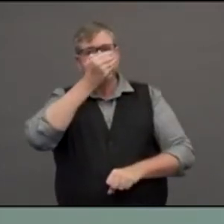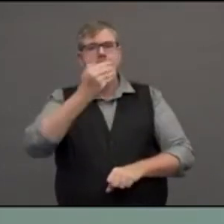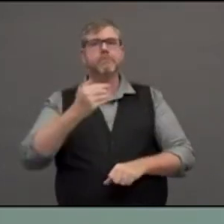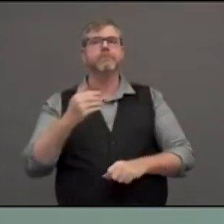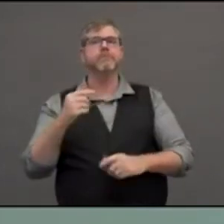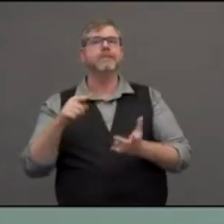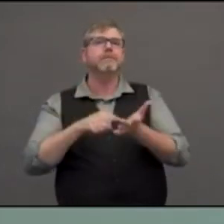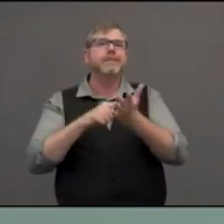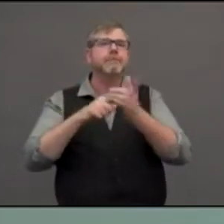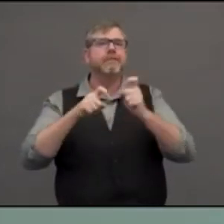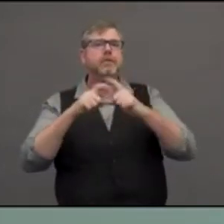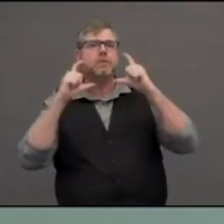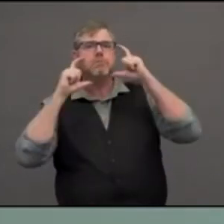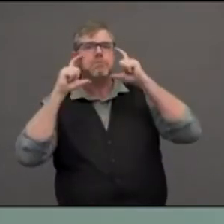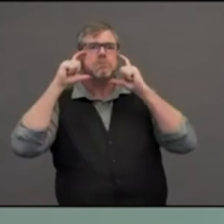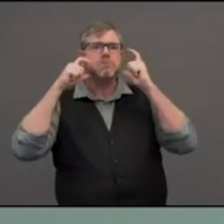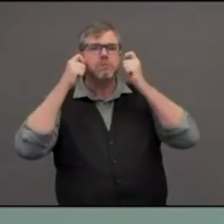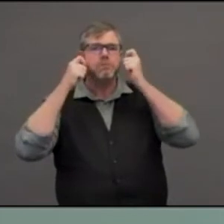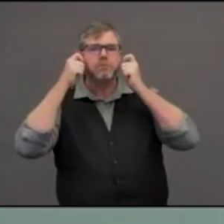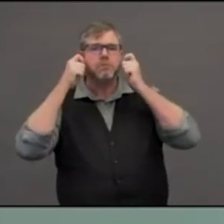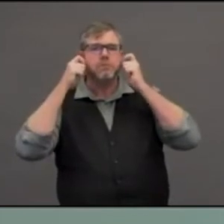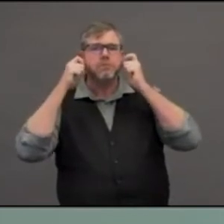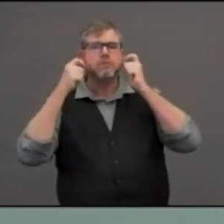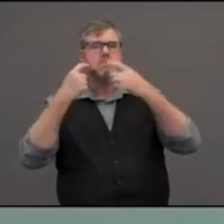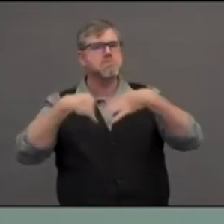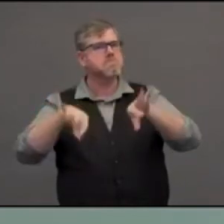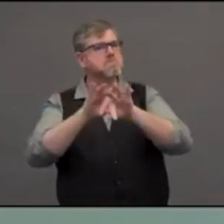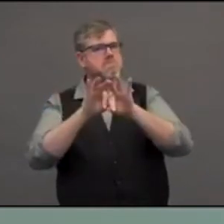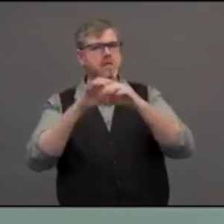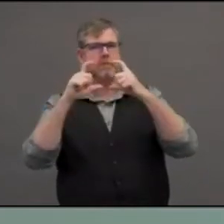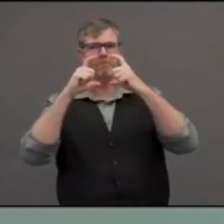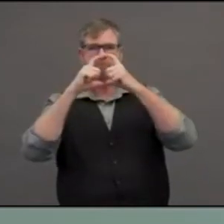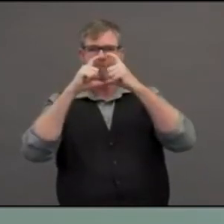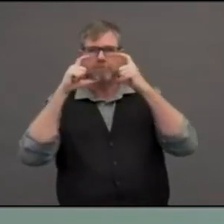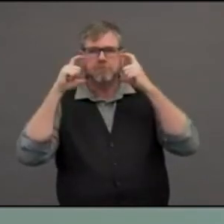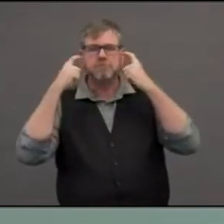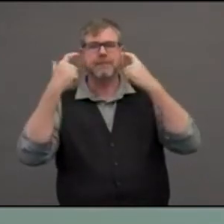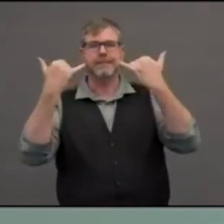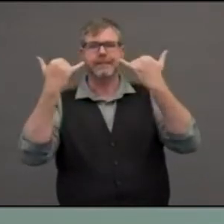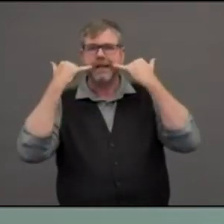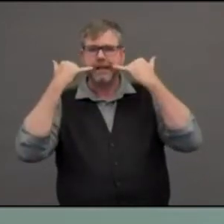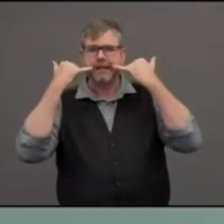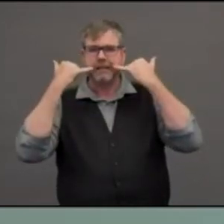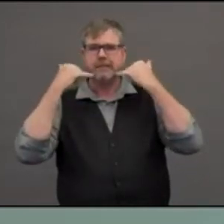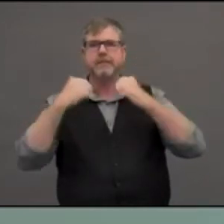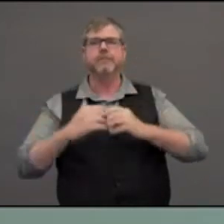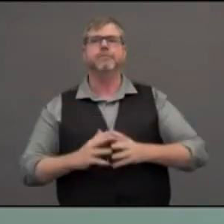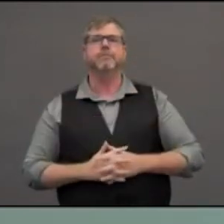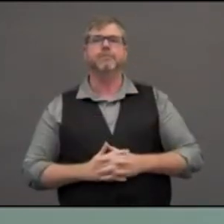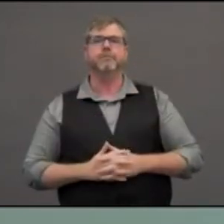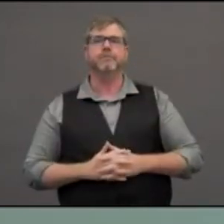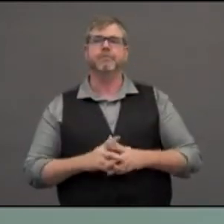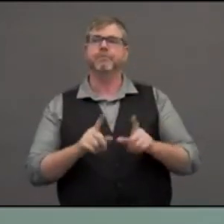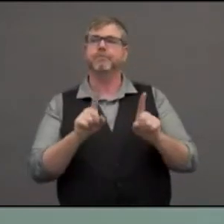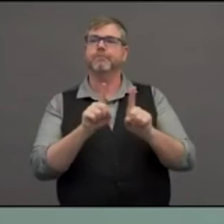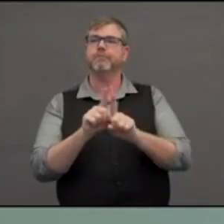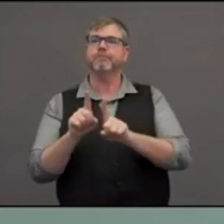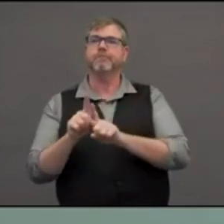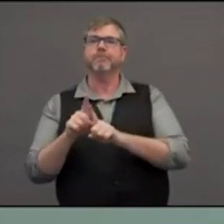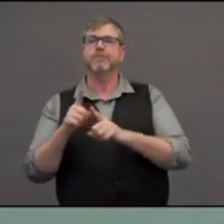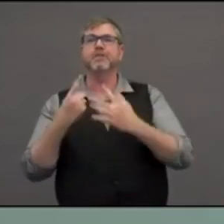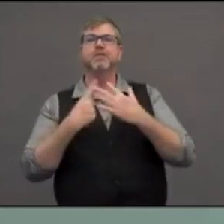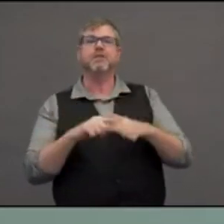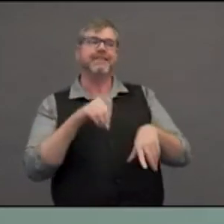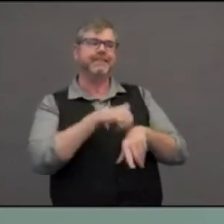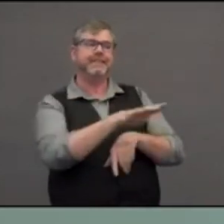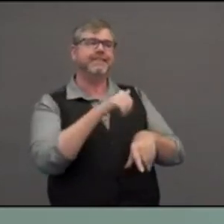is securely on. I've also started to send my mom cards. And last week I sent